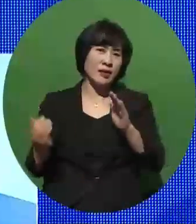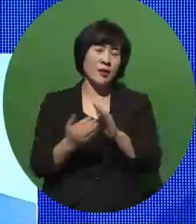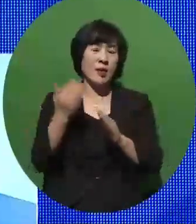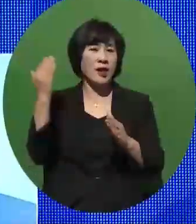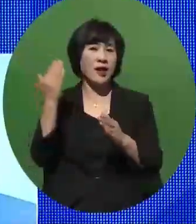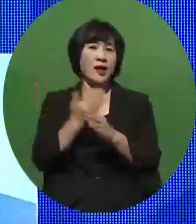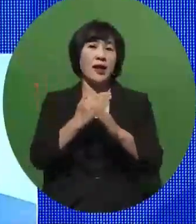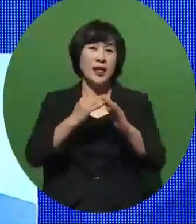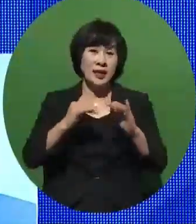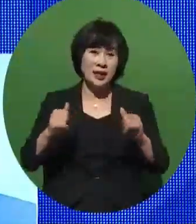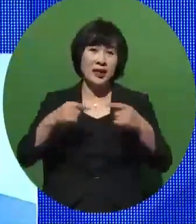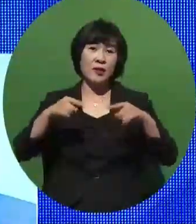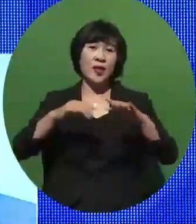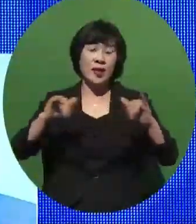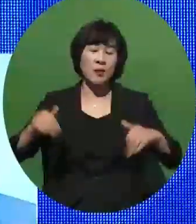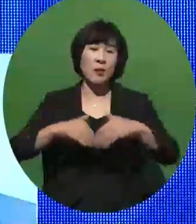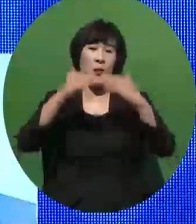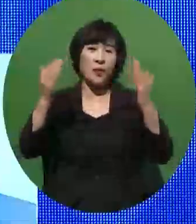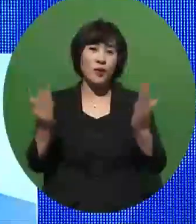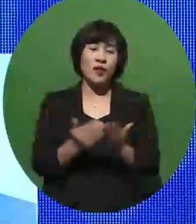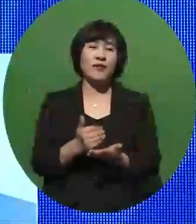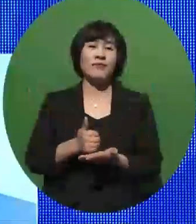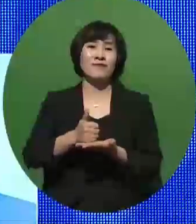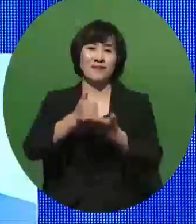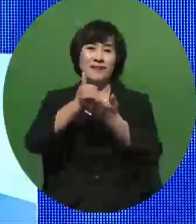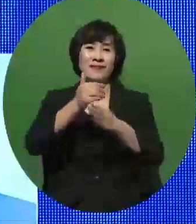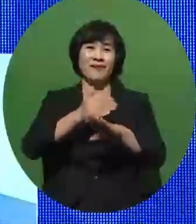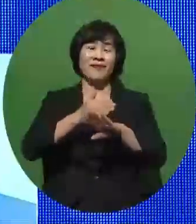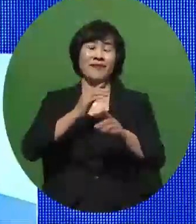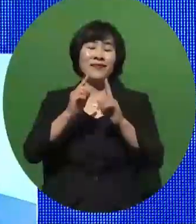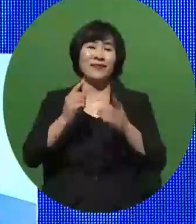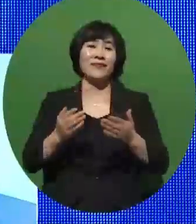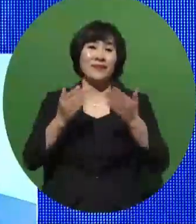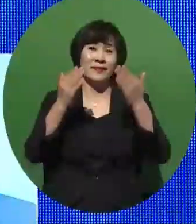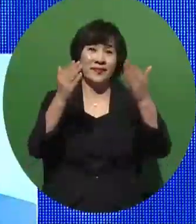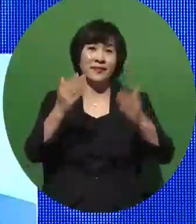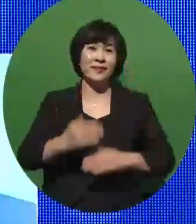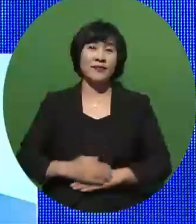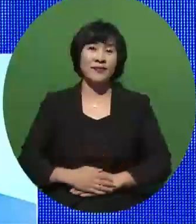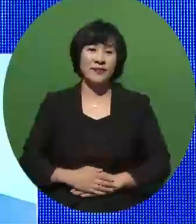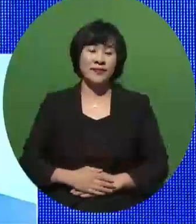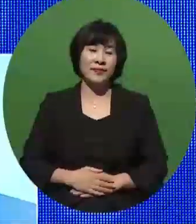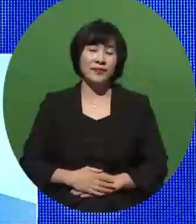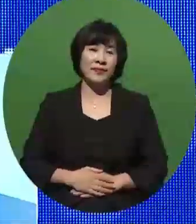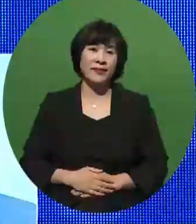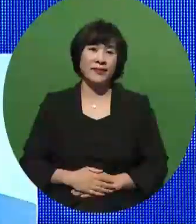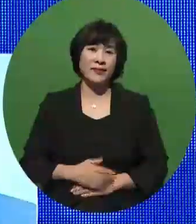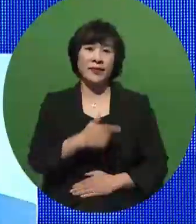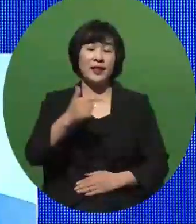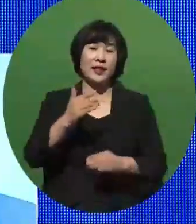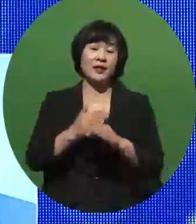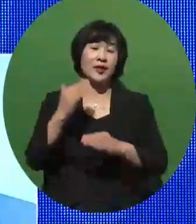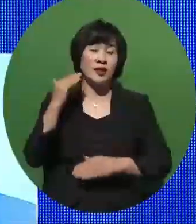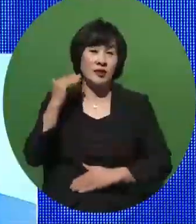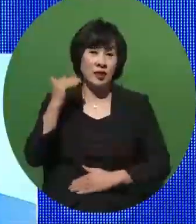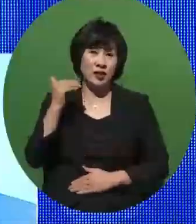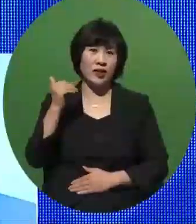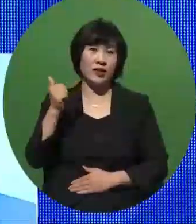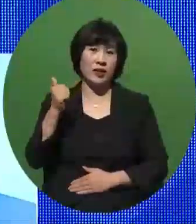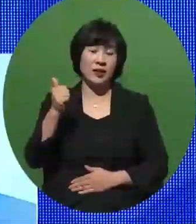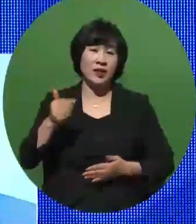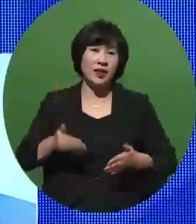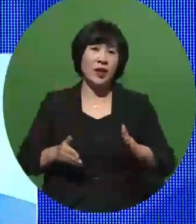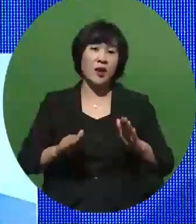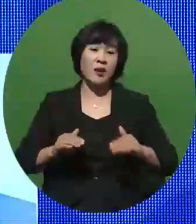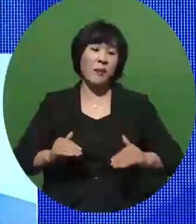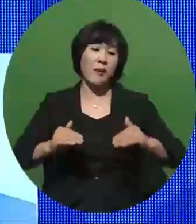the world's greatest minds and leaders who will engage in meaningful discourse on resolving the global crisis